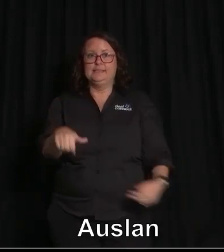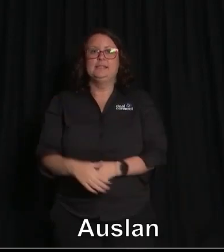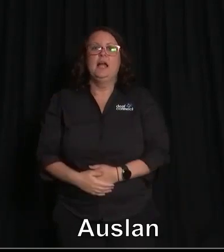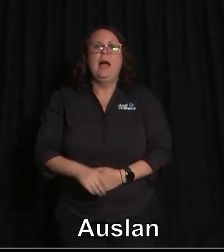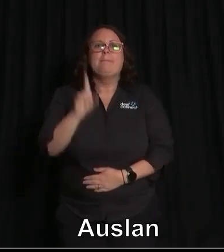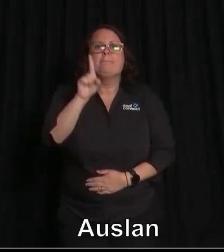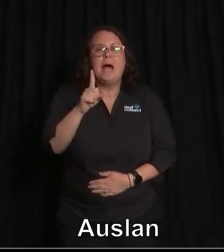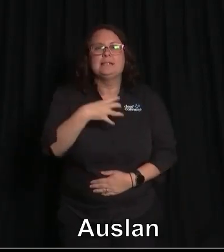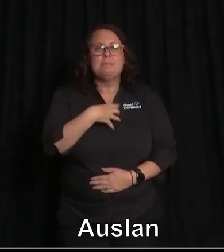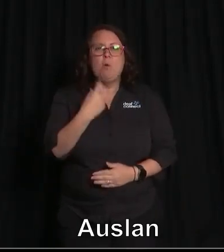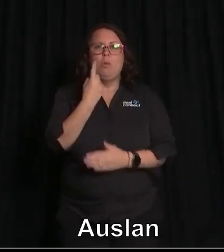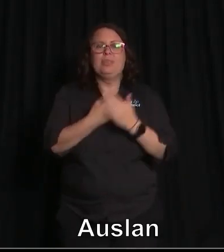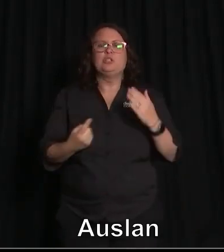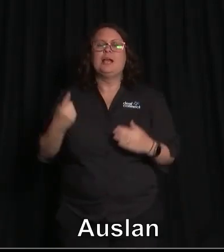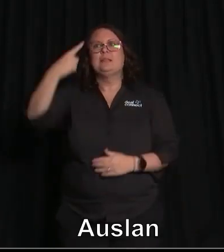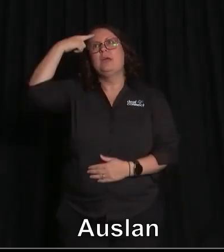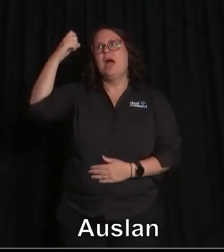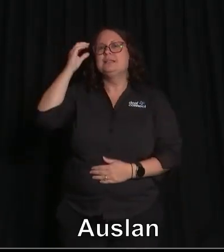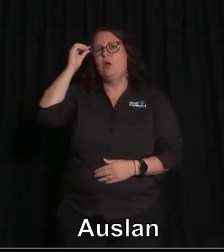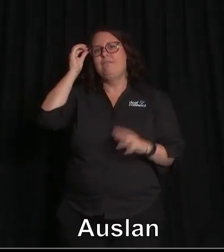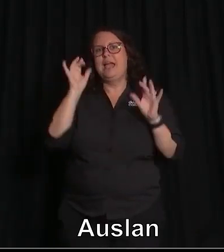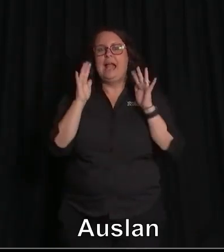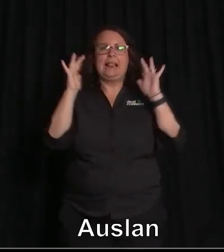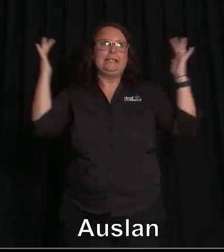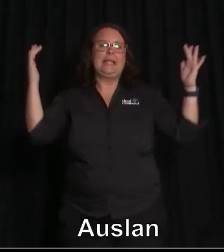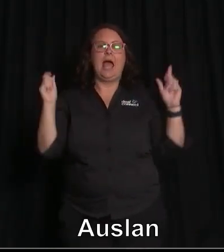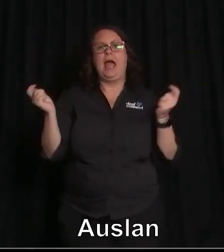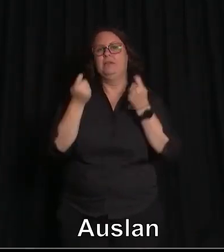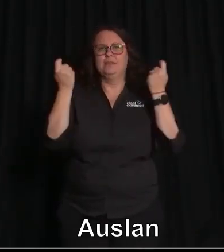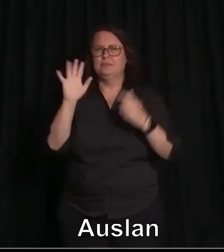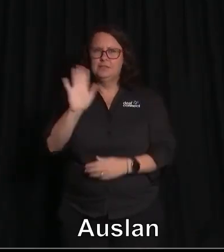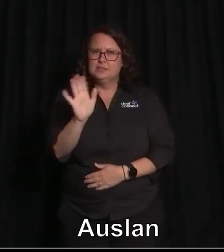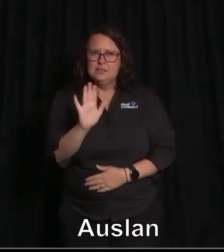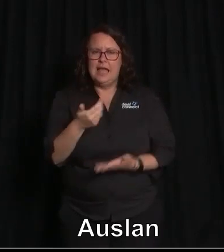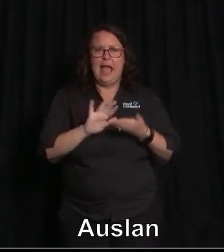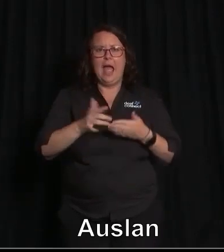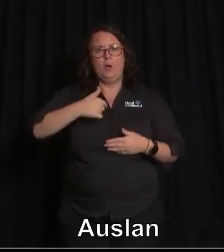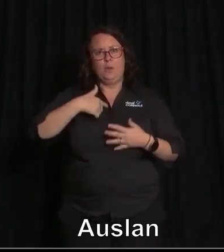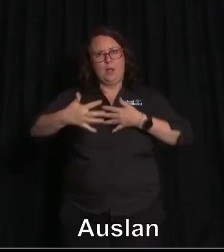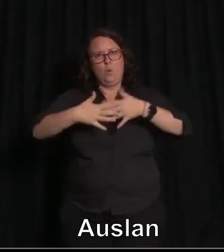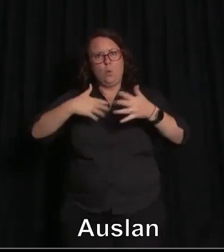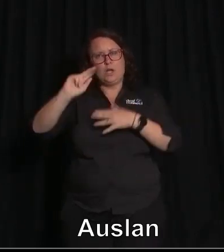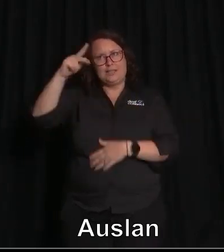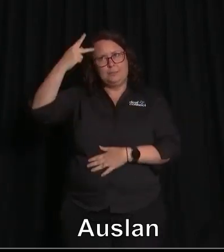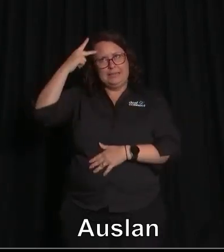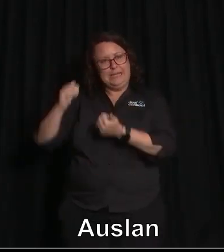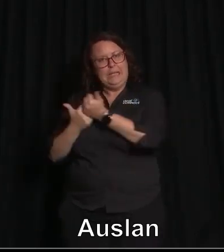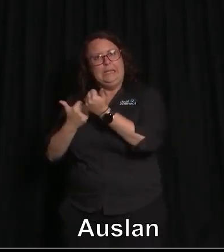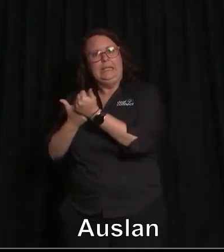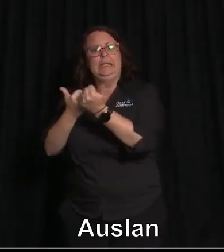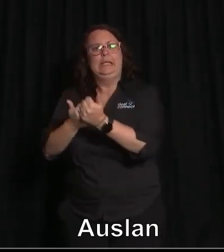it's more than the tokenistic ideas of glitter and festivities. It is about how we organize politically and